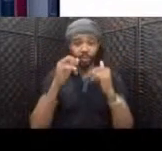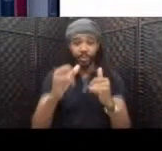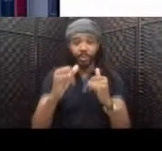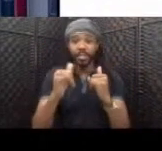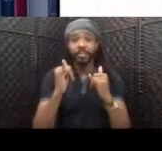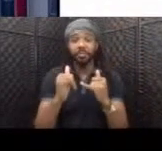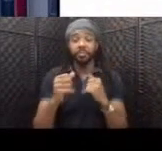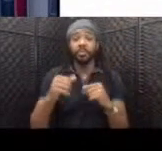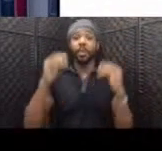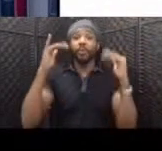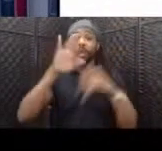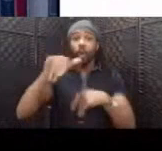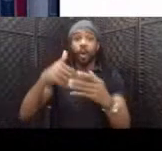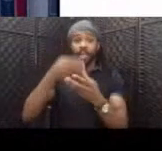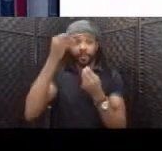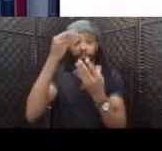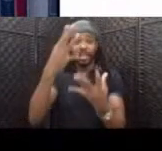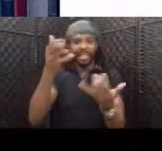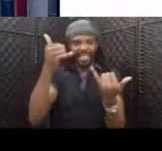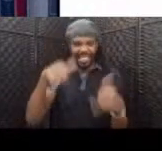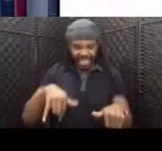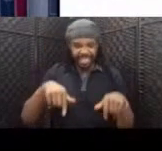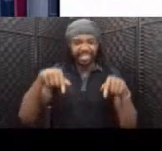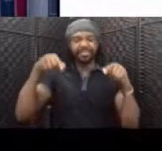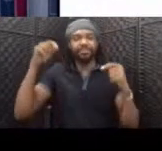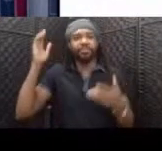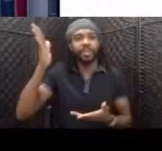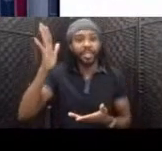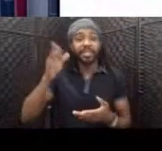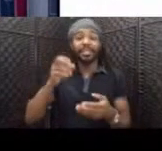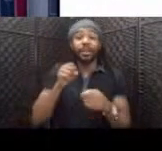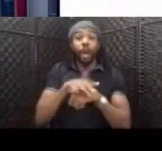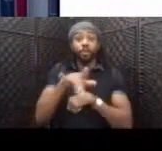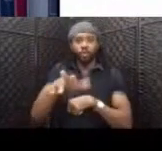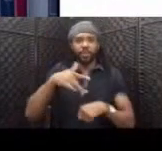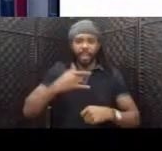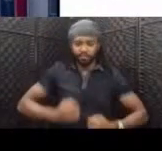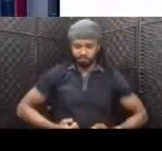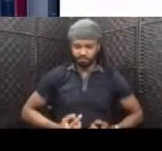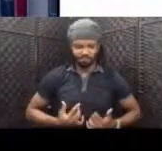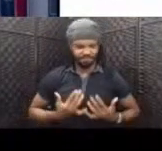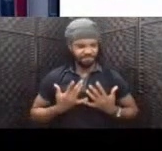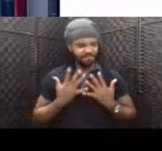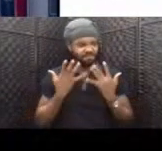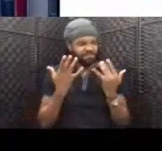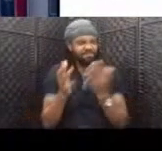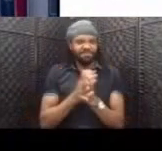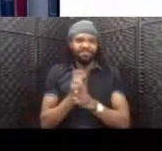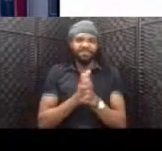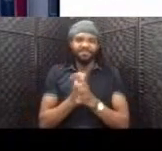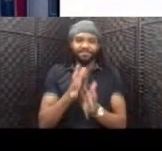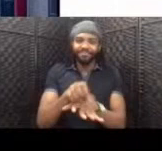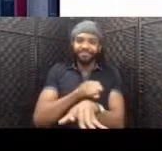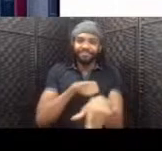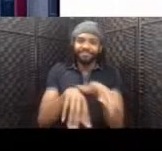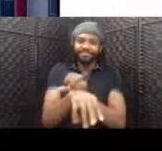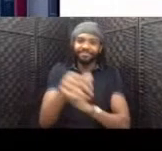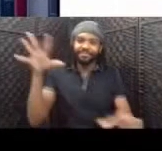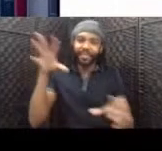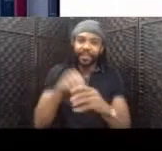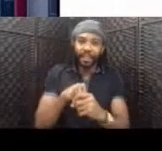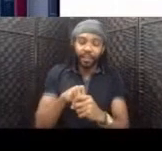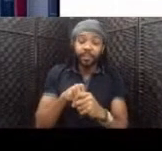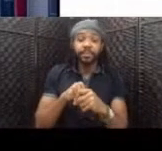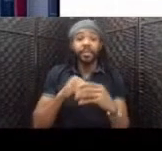this presentation has got your biscuits burning and you are ready to take action now by getting involved